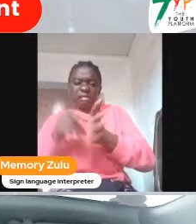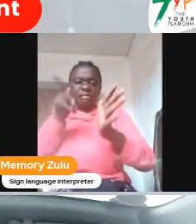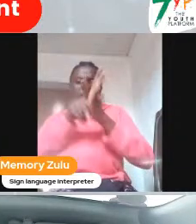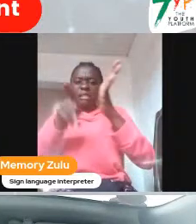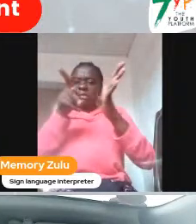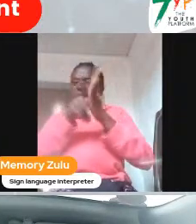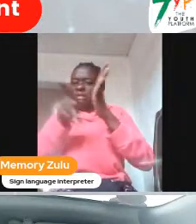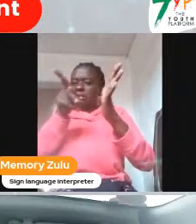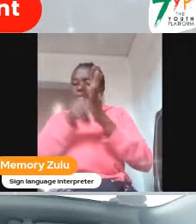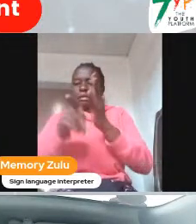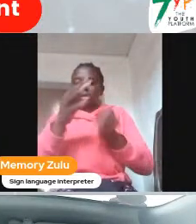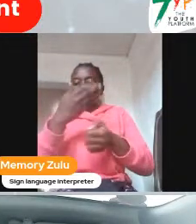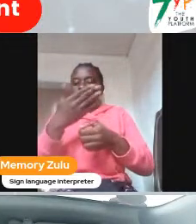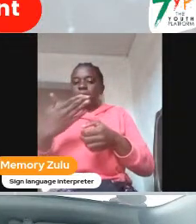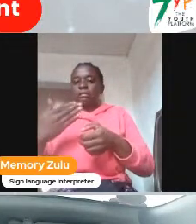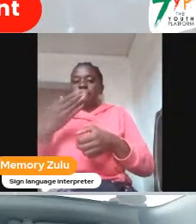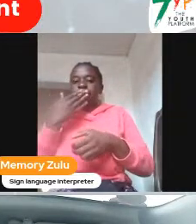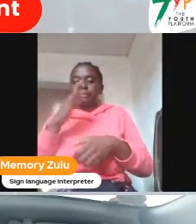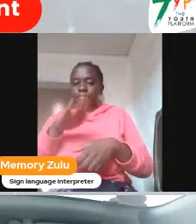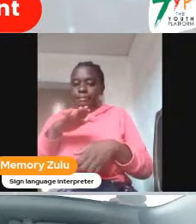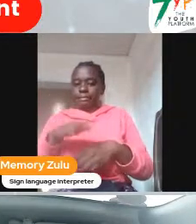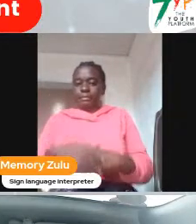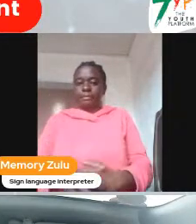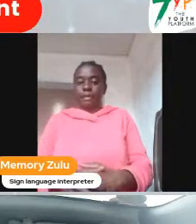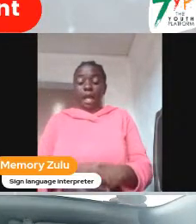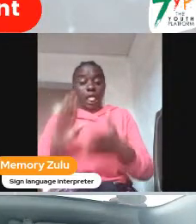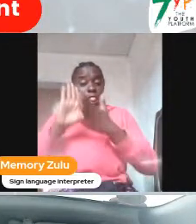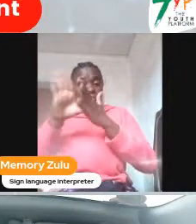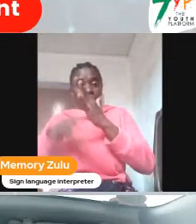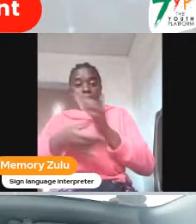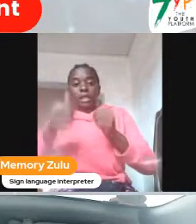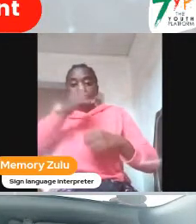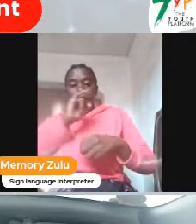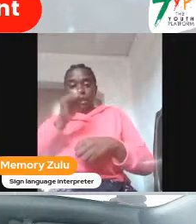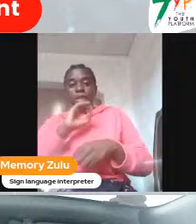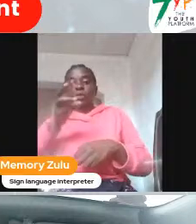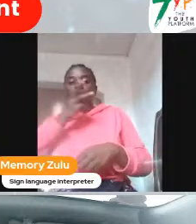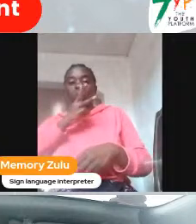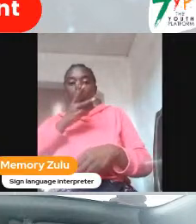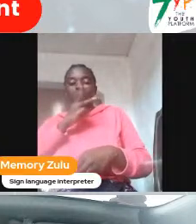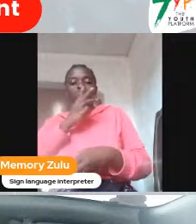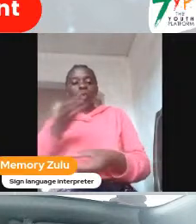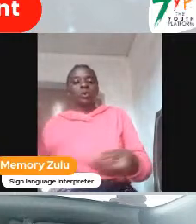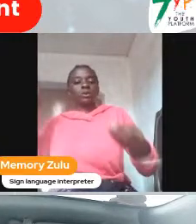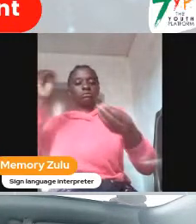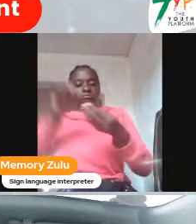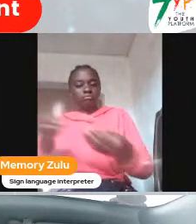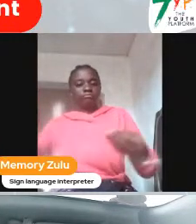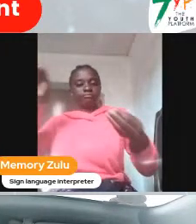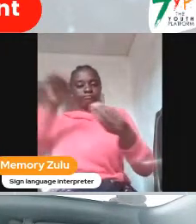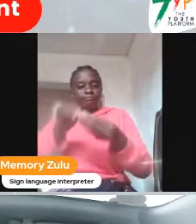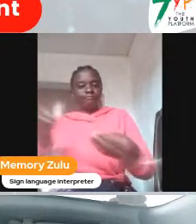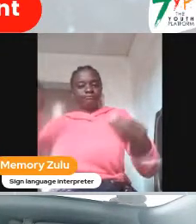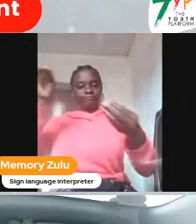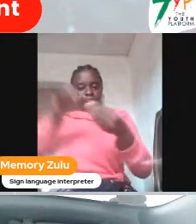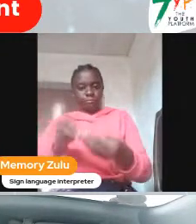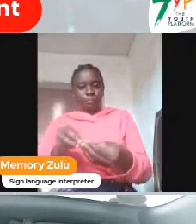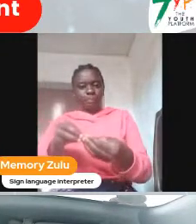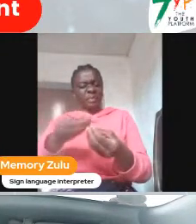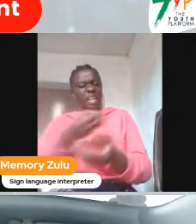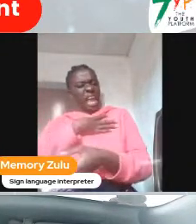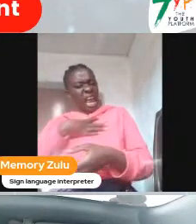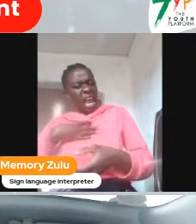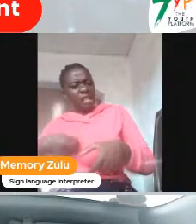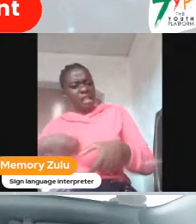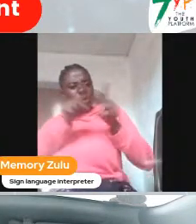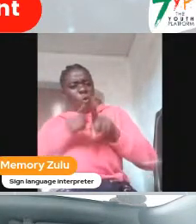take a lot of water. It's one of the preventive measure of UTI. Then urinating frequent. When you feel the urge to